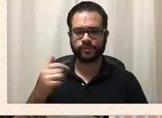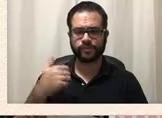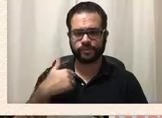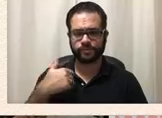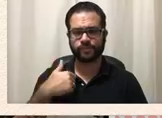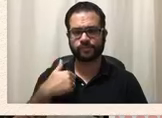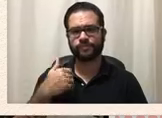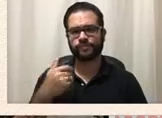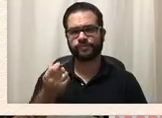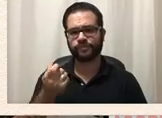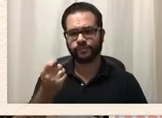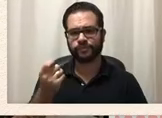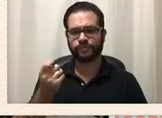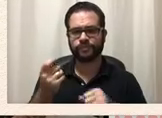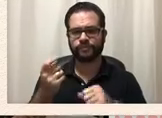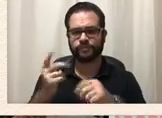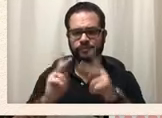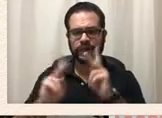walks of life.